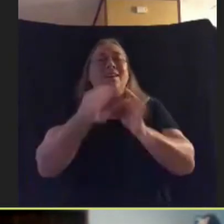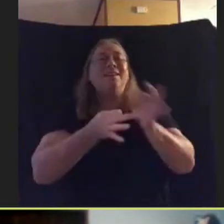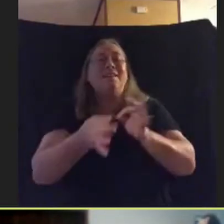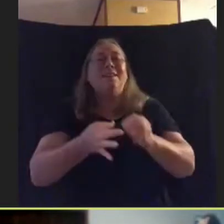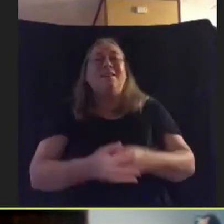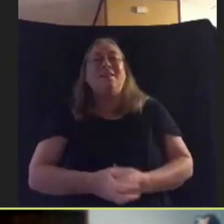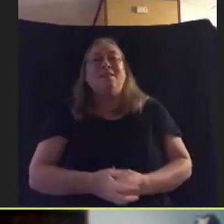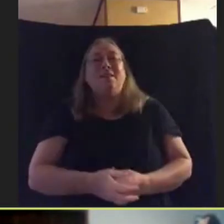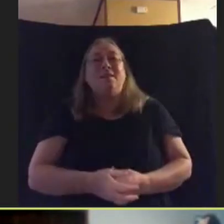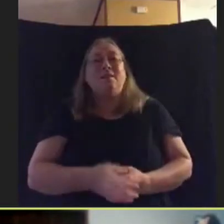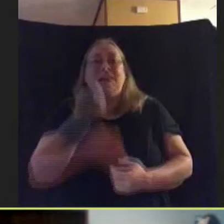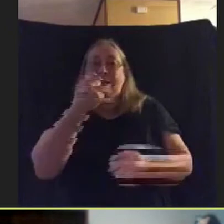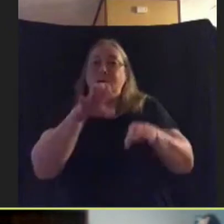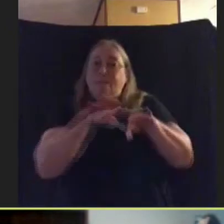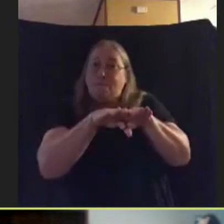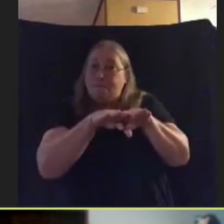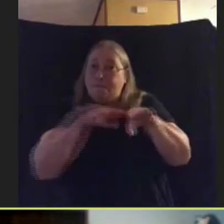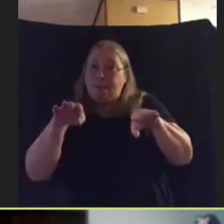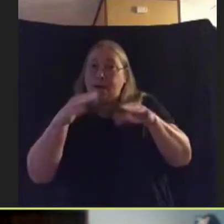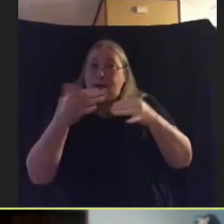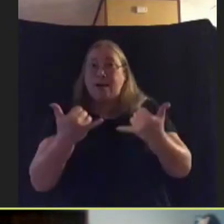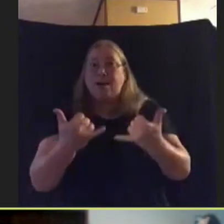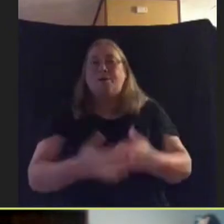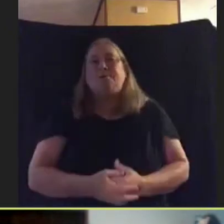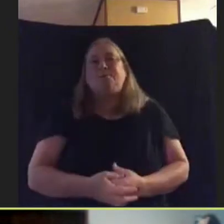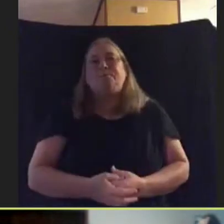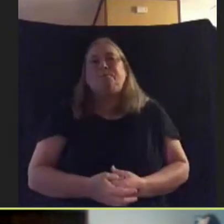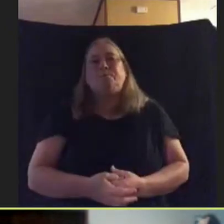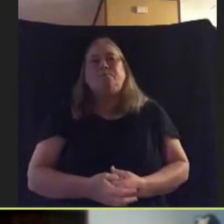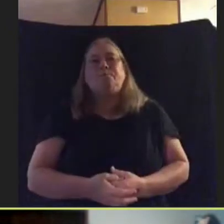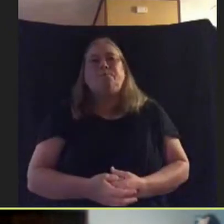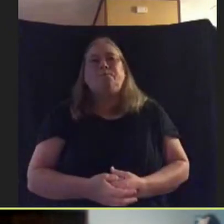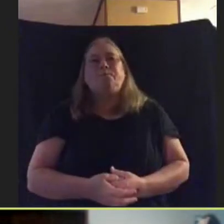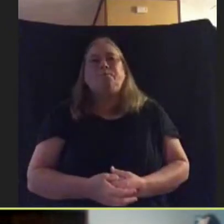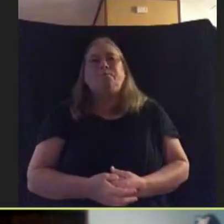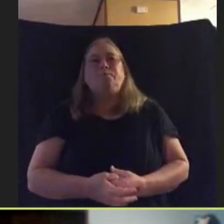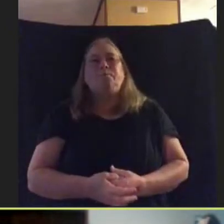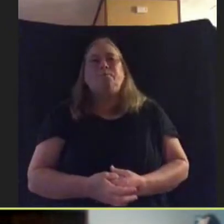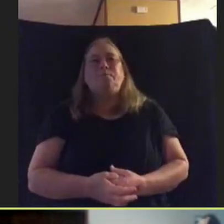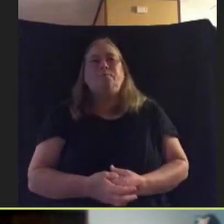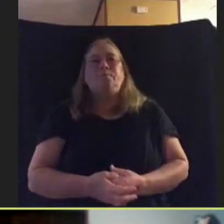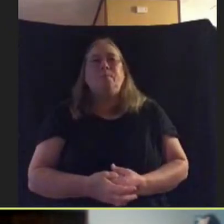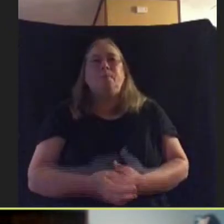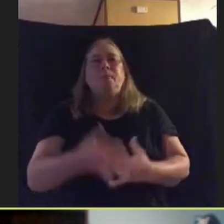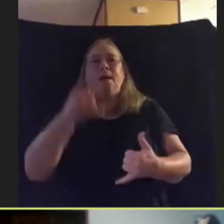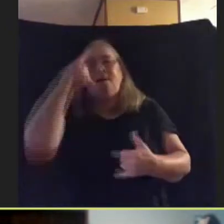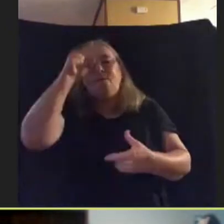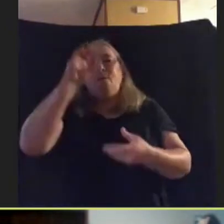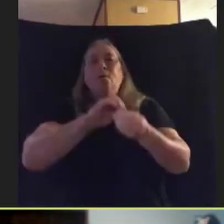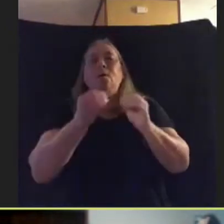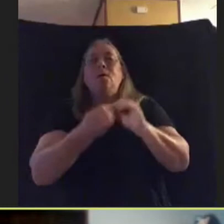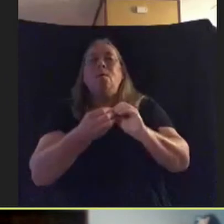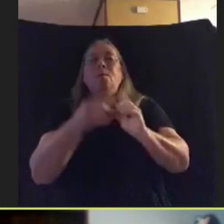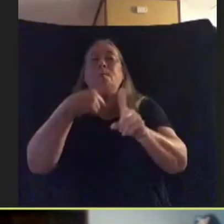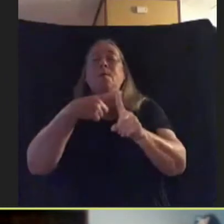flattening in our curve now for the number of cases that we're seeing.